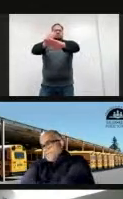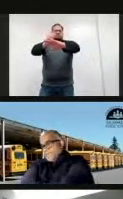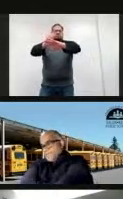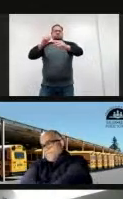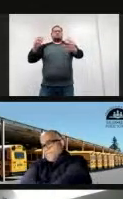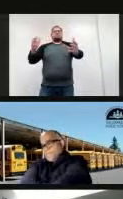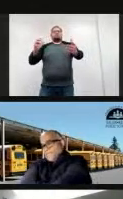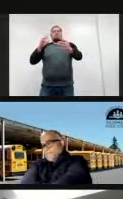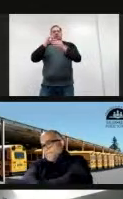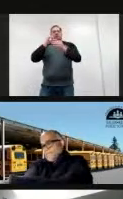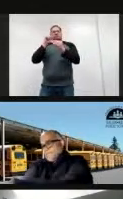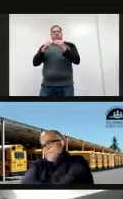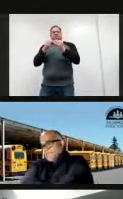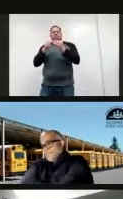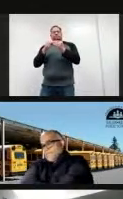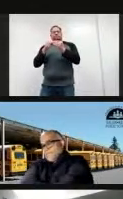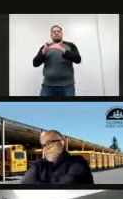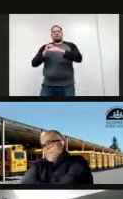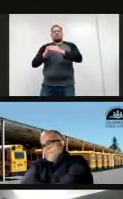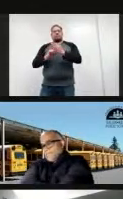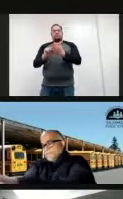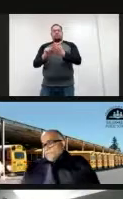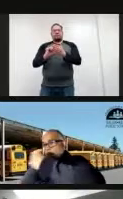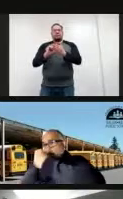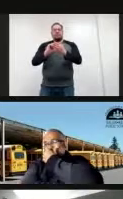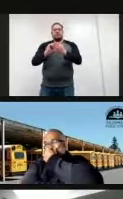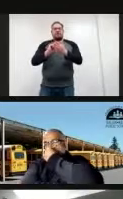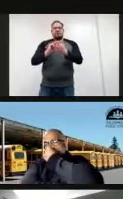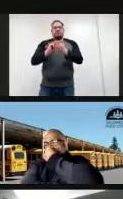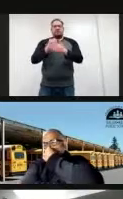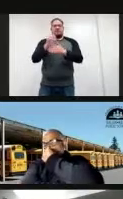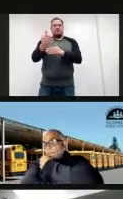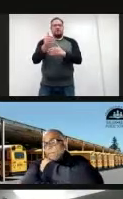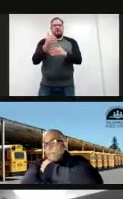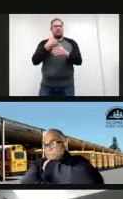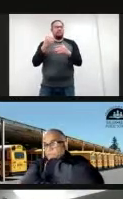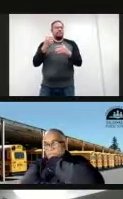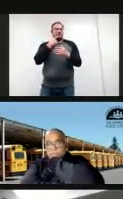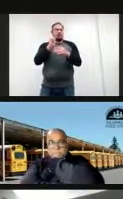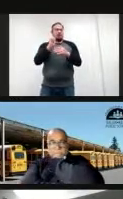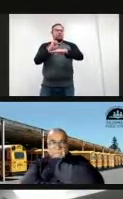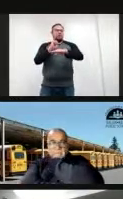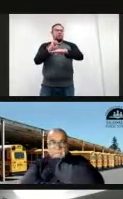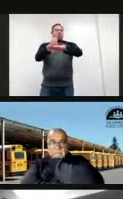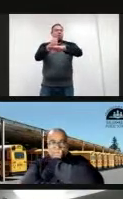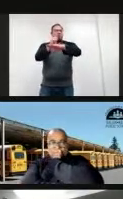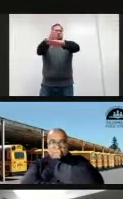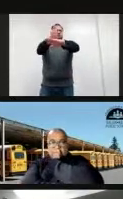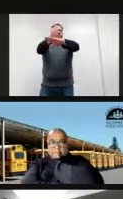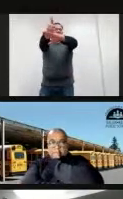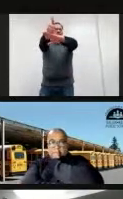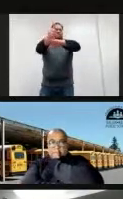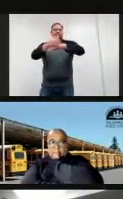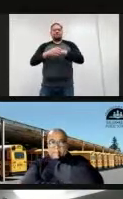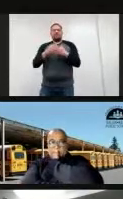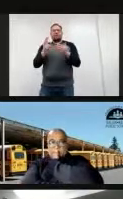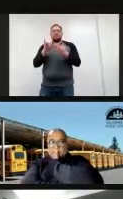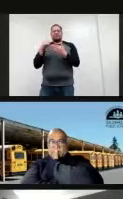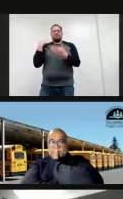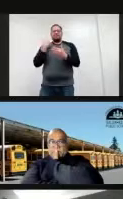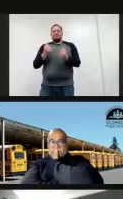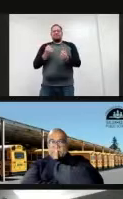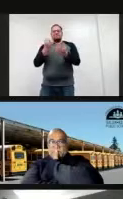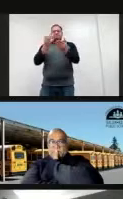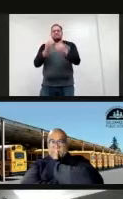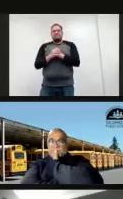superintendent, I'm going to use this word goalposts a few times in my talking points. This is what we recommend.